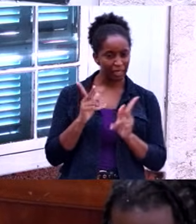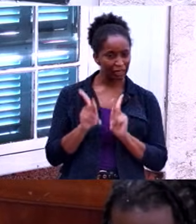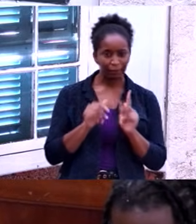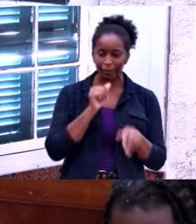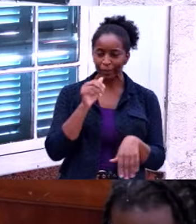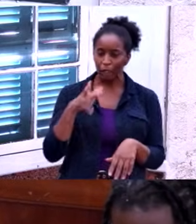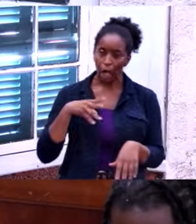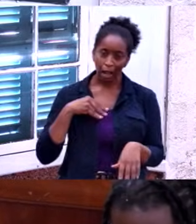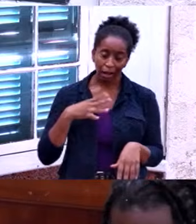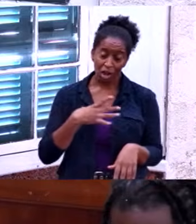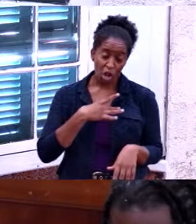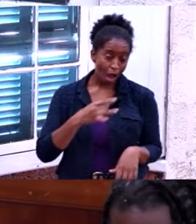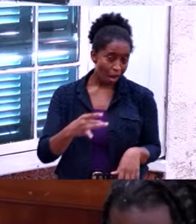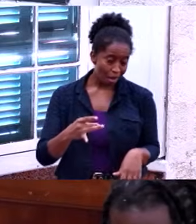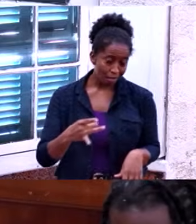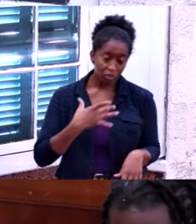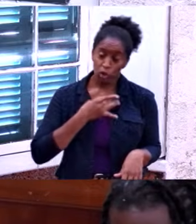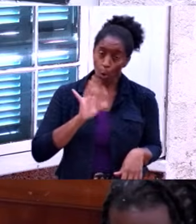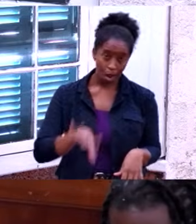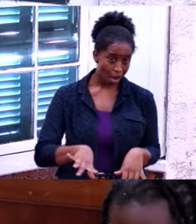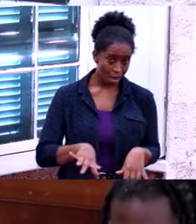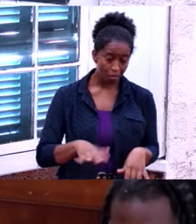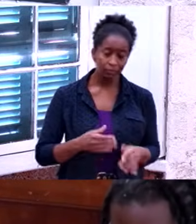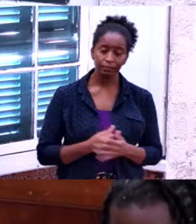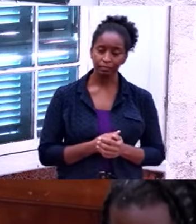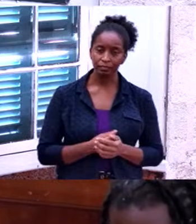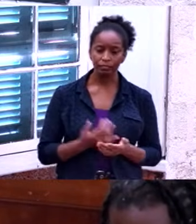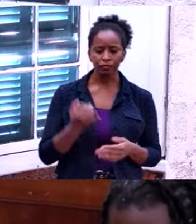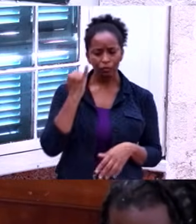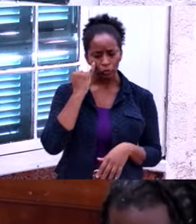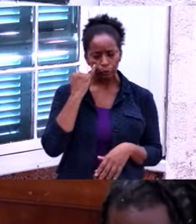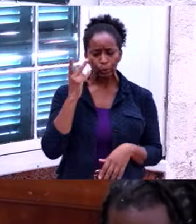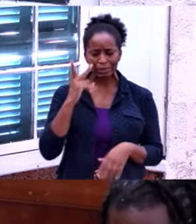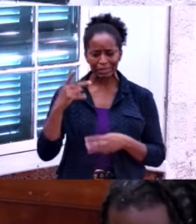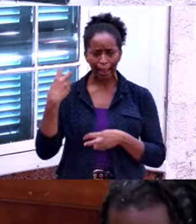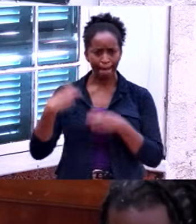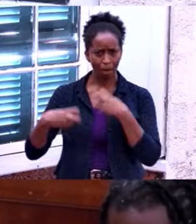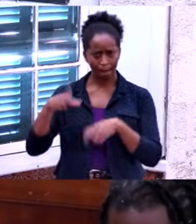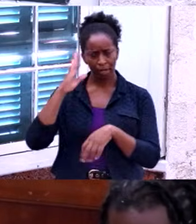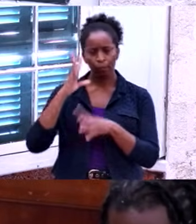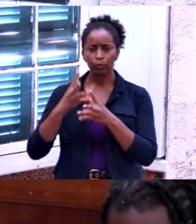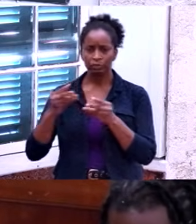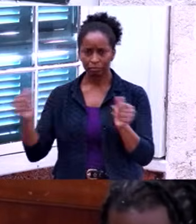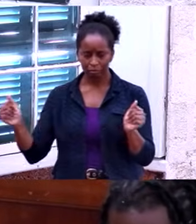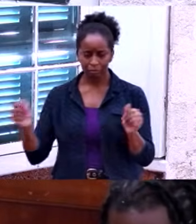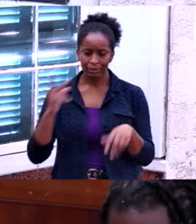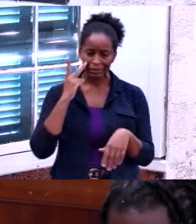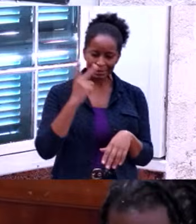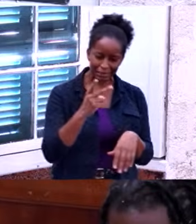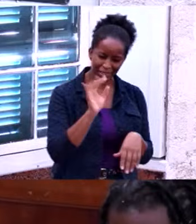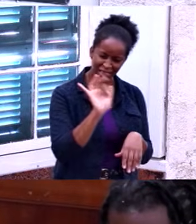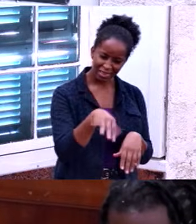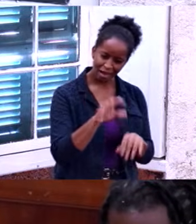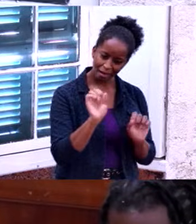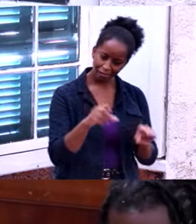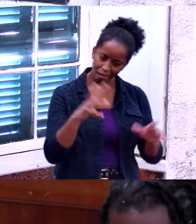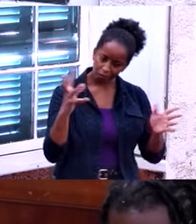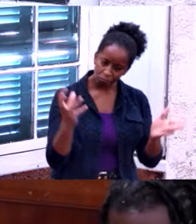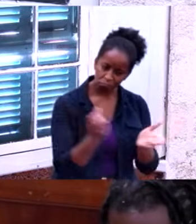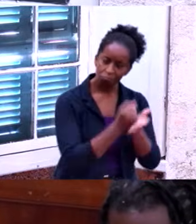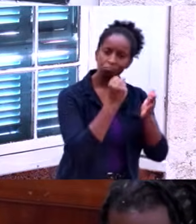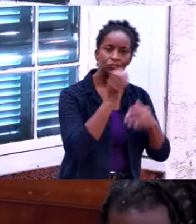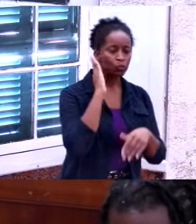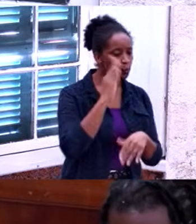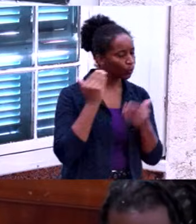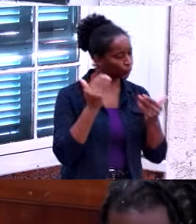a problem, we can fix it and face it. We see an opportunity, we can take advantage of it. We want to let our people rise. And as I